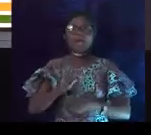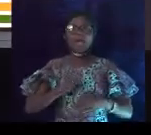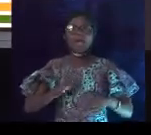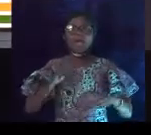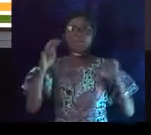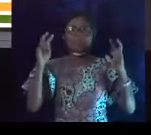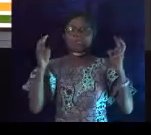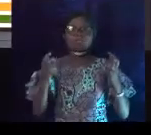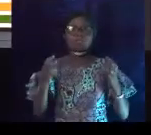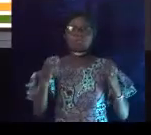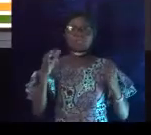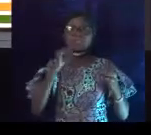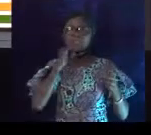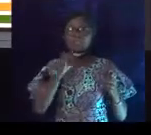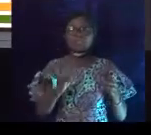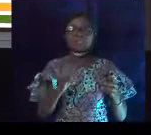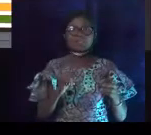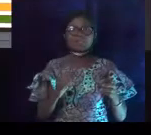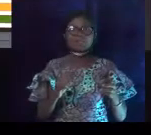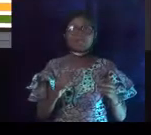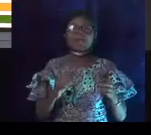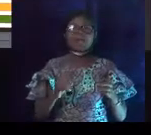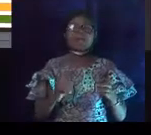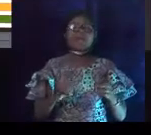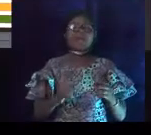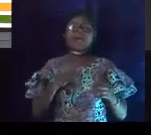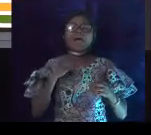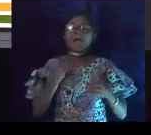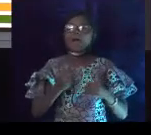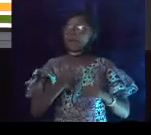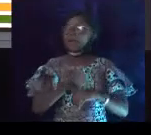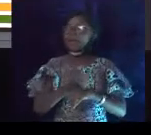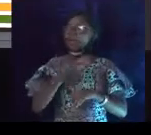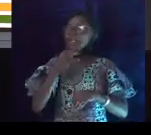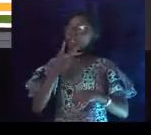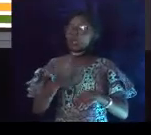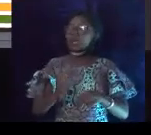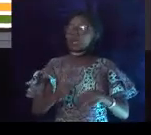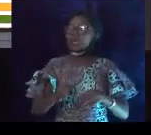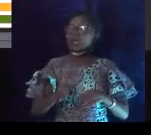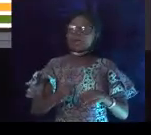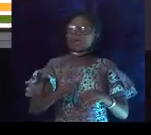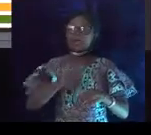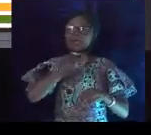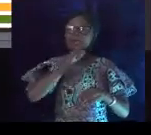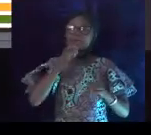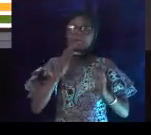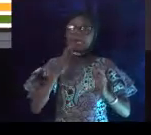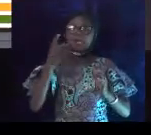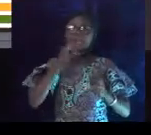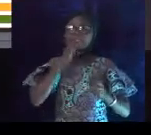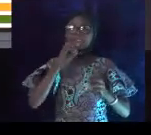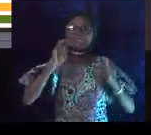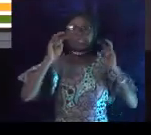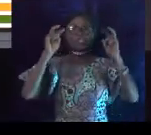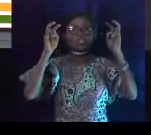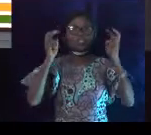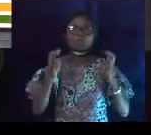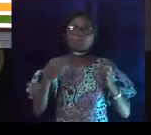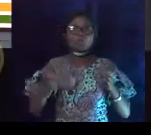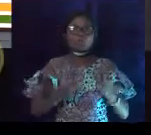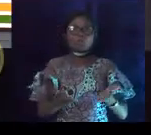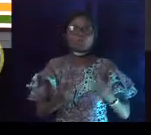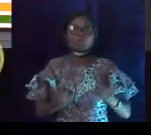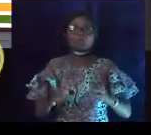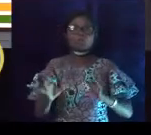Today, our subject of focus is agricultural science. Agricultural science is the